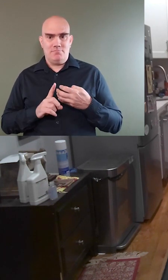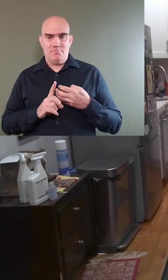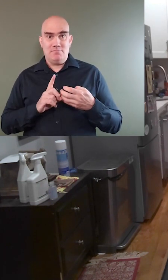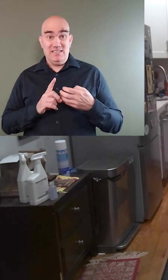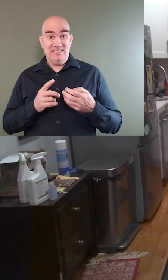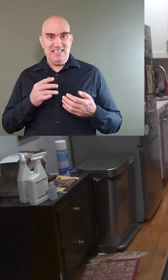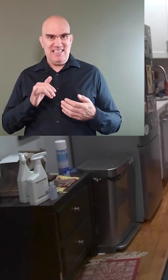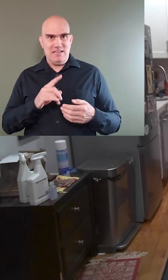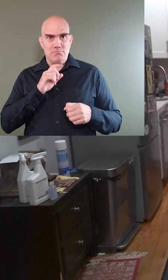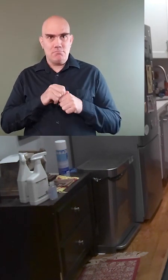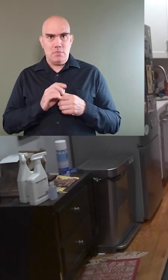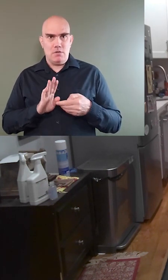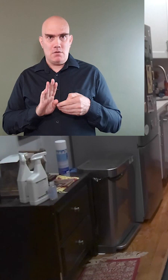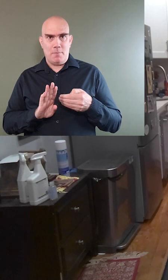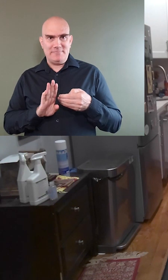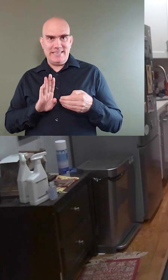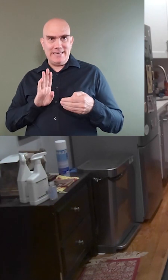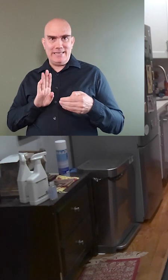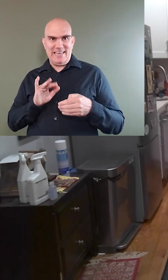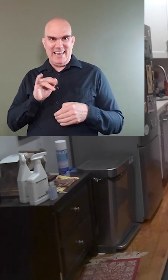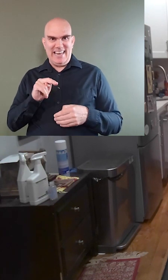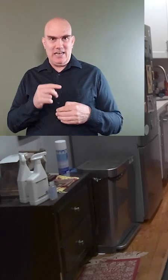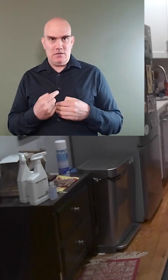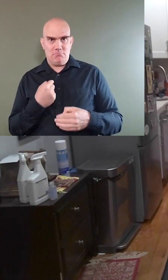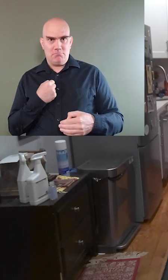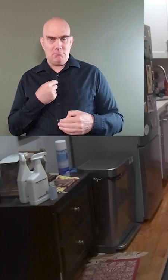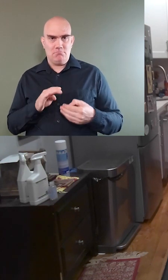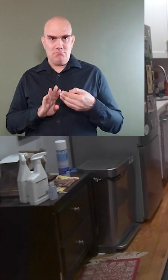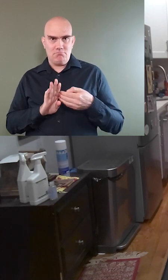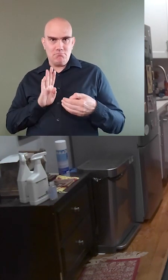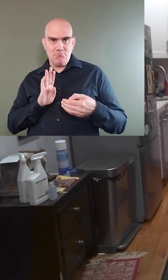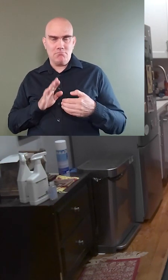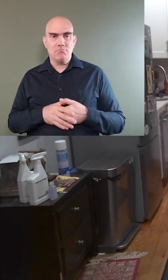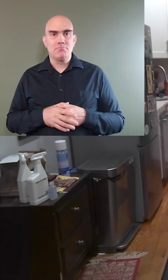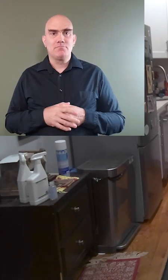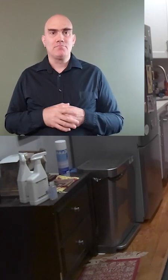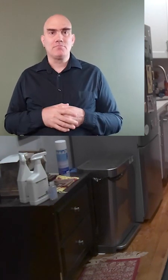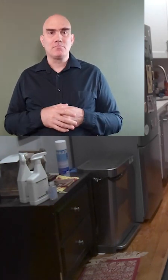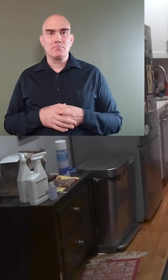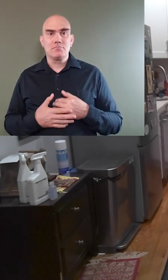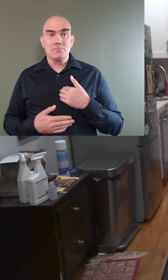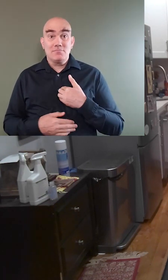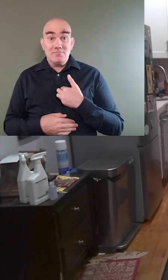It is coming in.